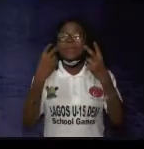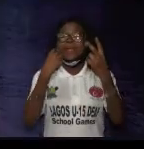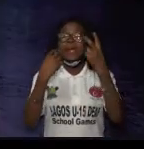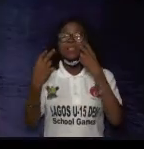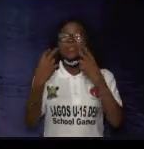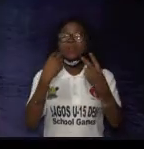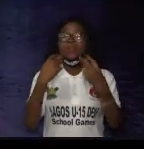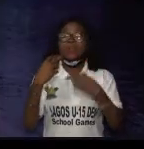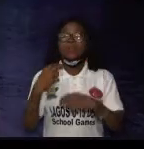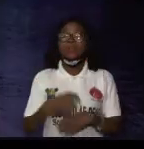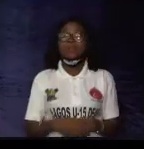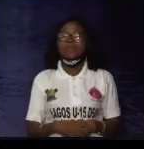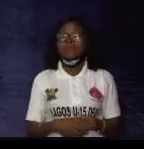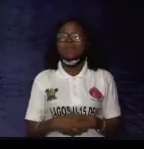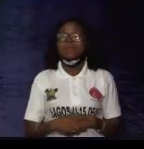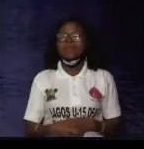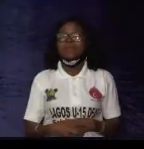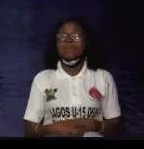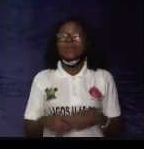Eyes on me.